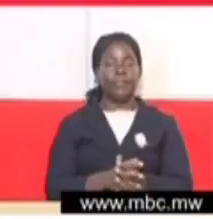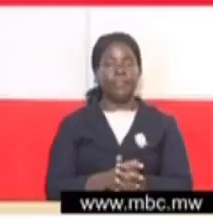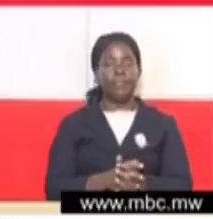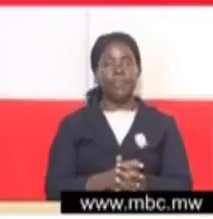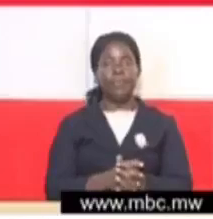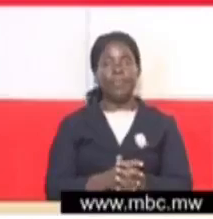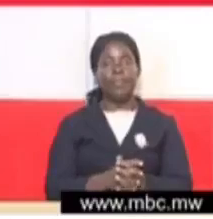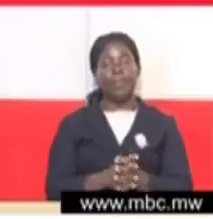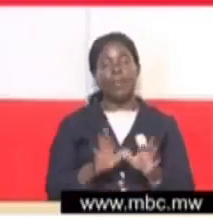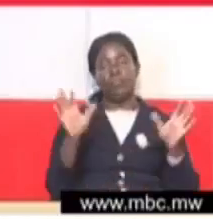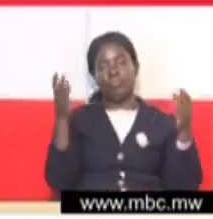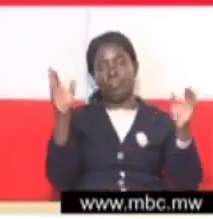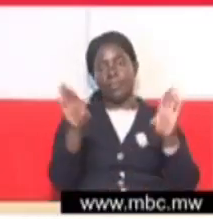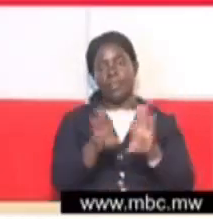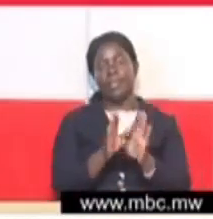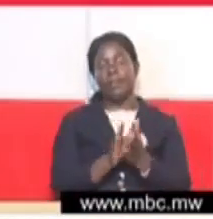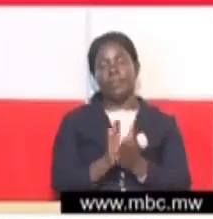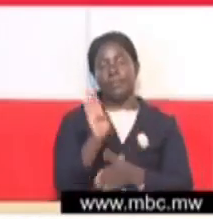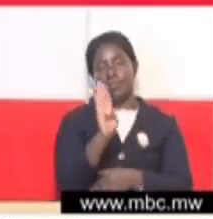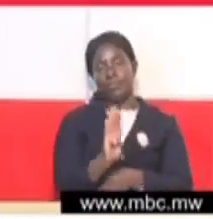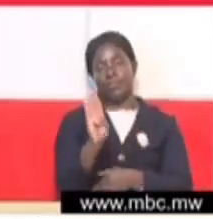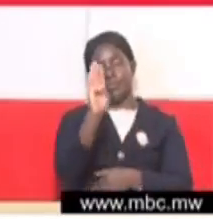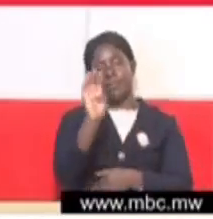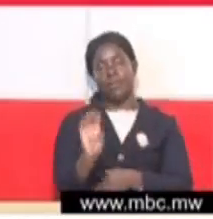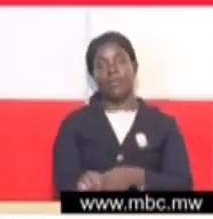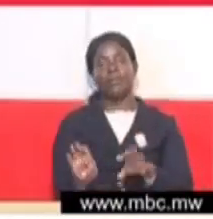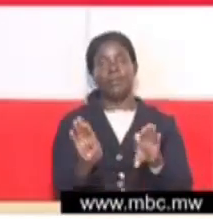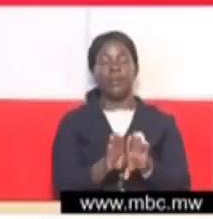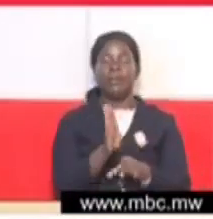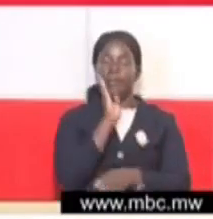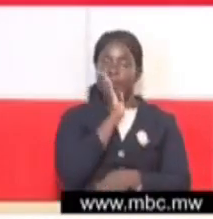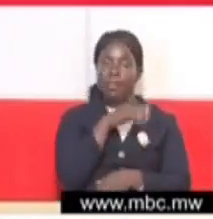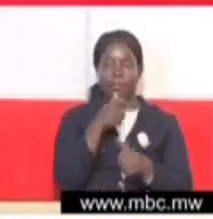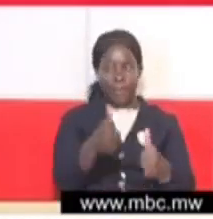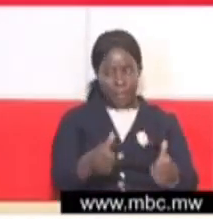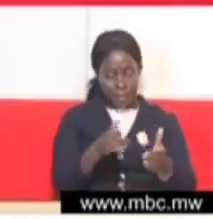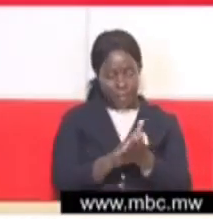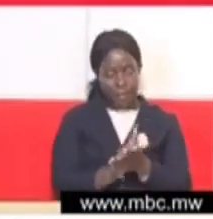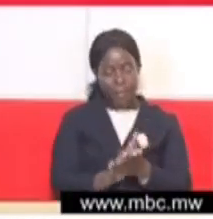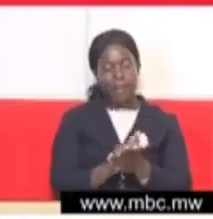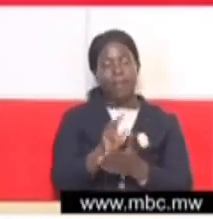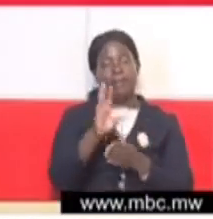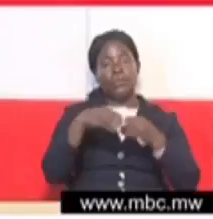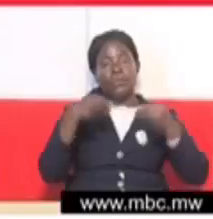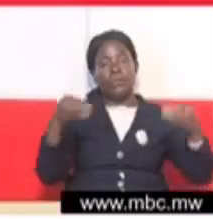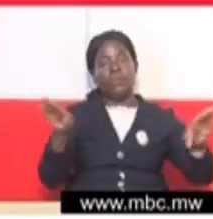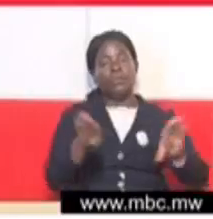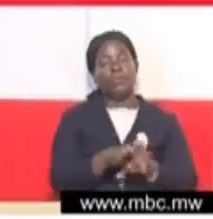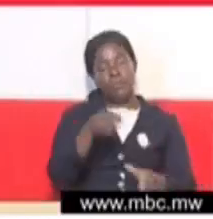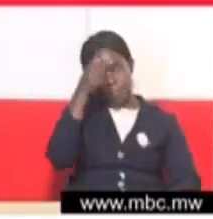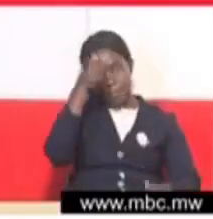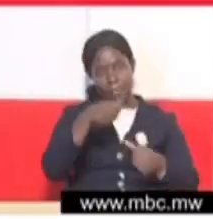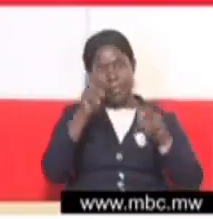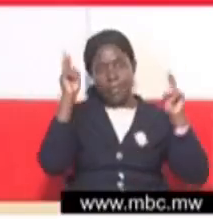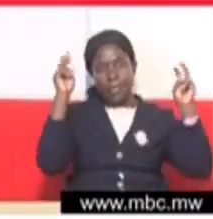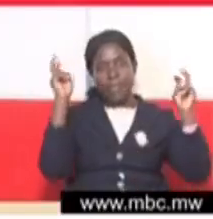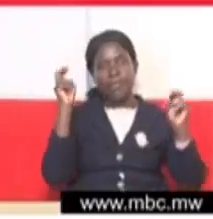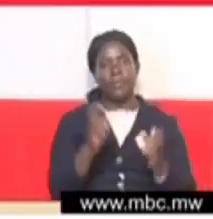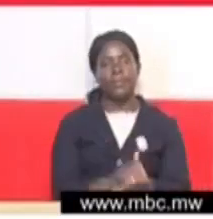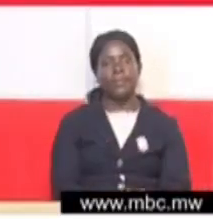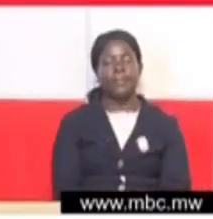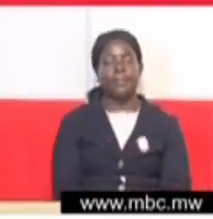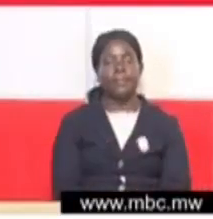Well, congratulations to Blue Eagles. And that item wraps up this edition of MBC News, a reminder of our top stories.